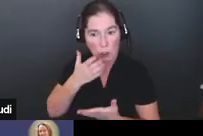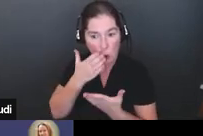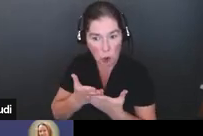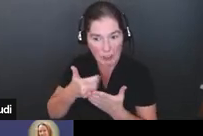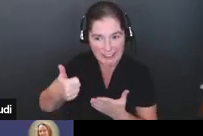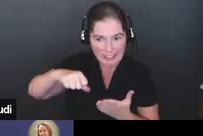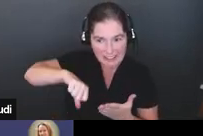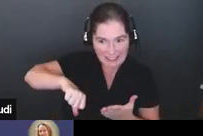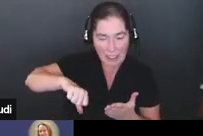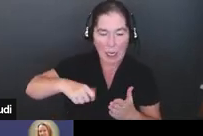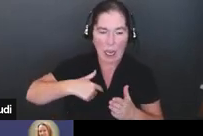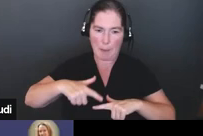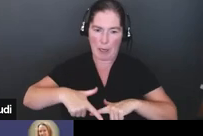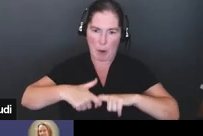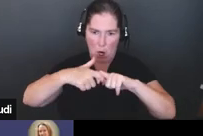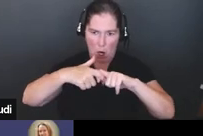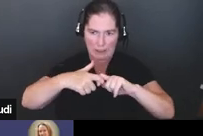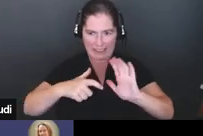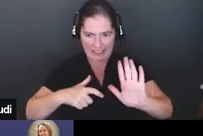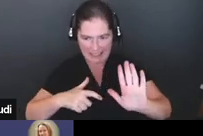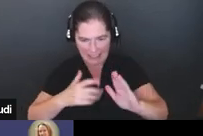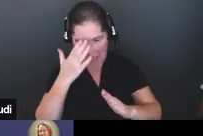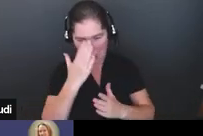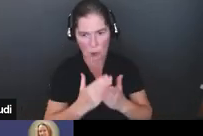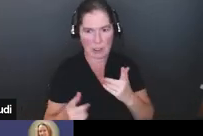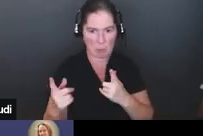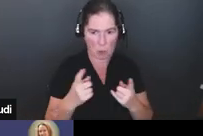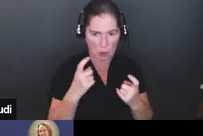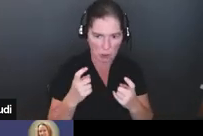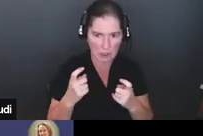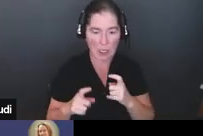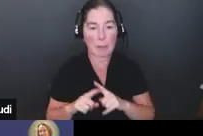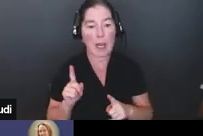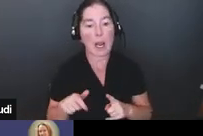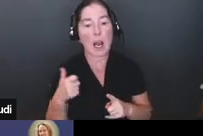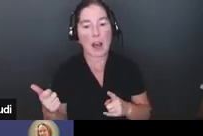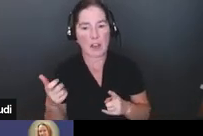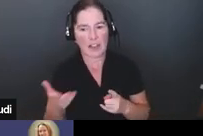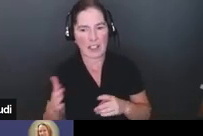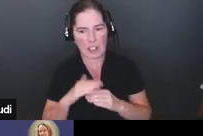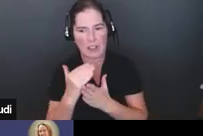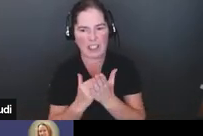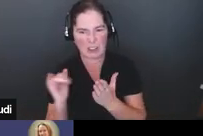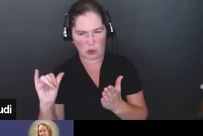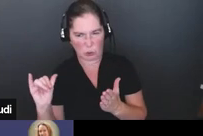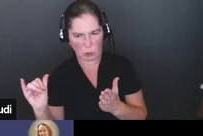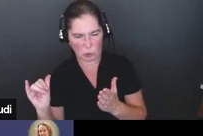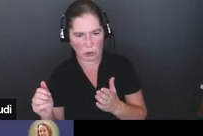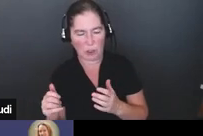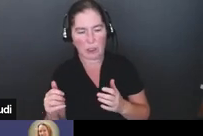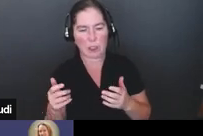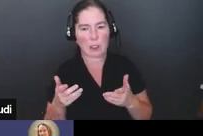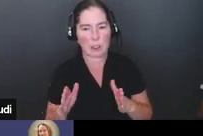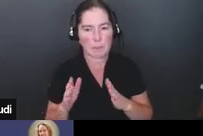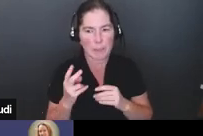I'm going to pause here because I know there's some questions, but I want to also attend to the other items on our list today. So I'll take about 2 to 3